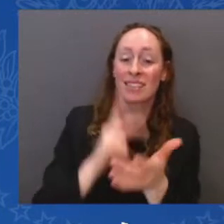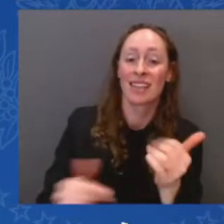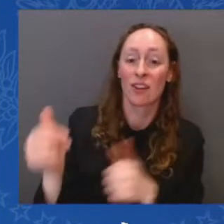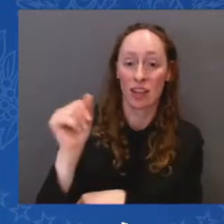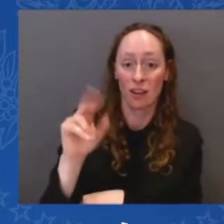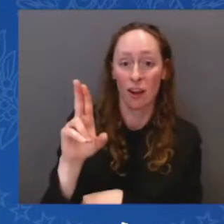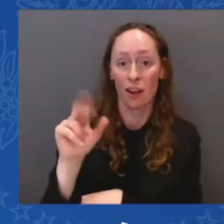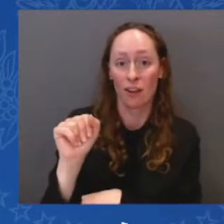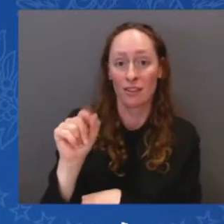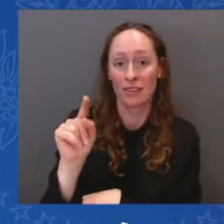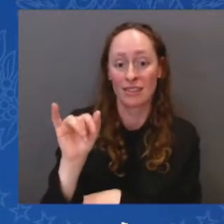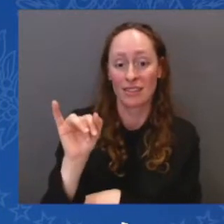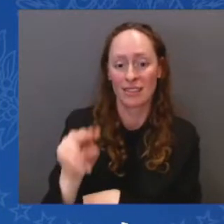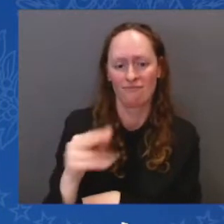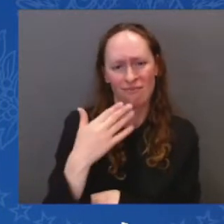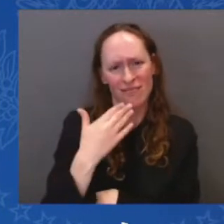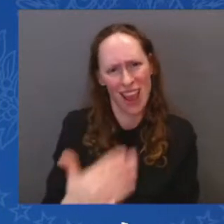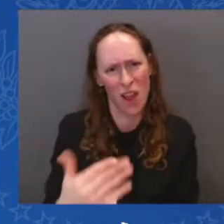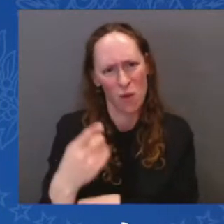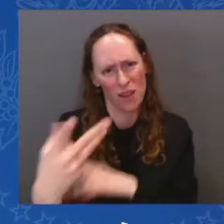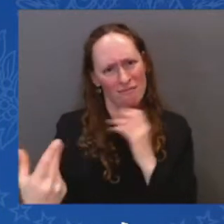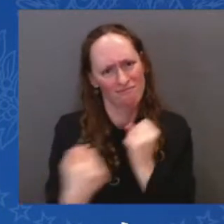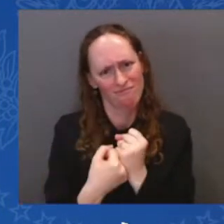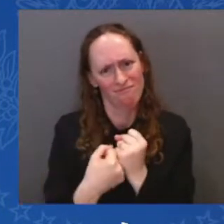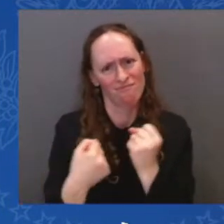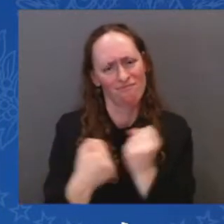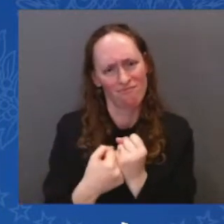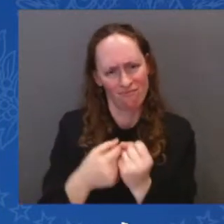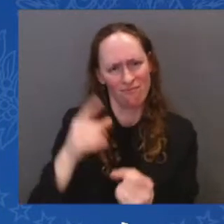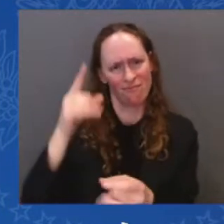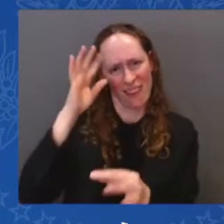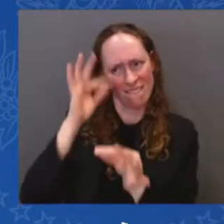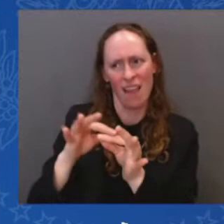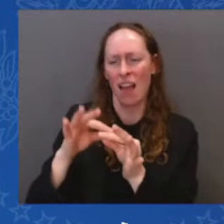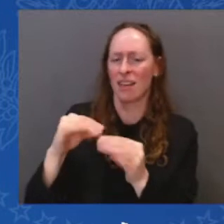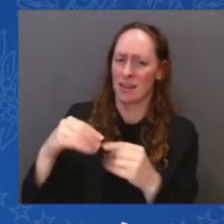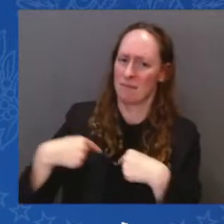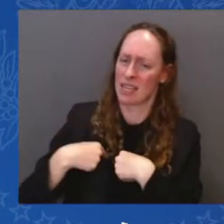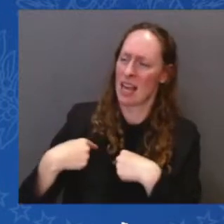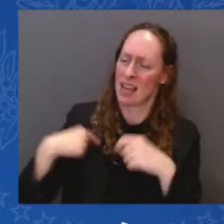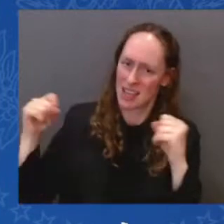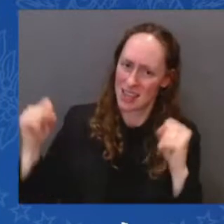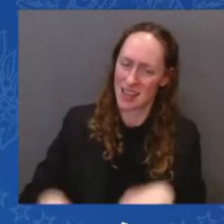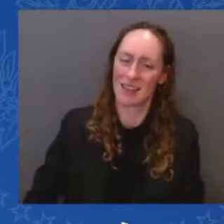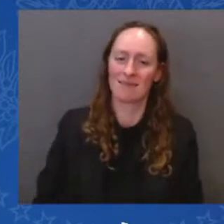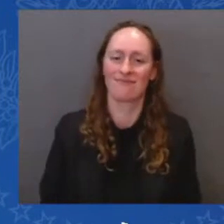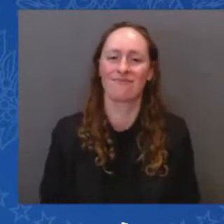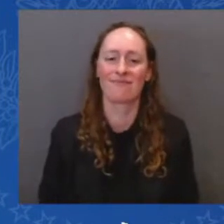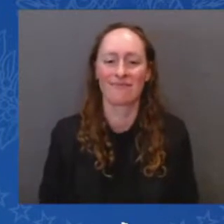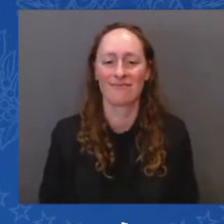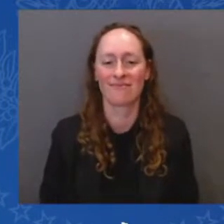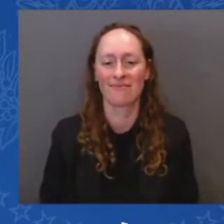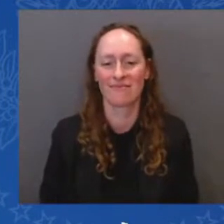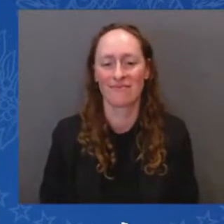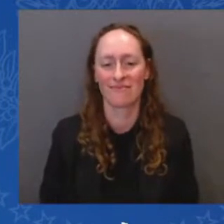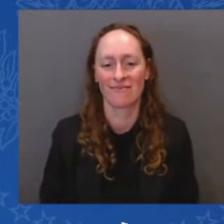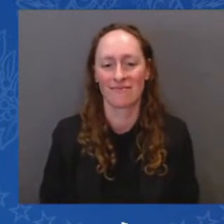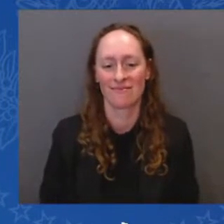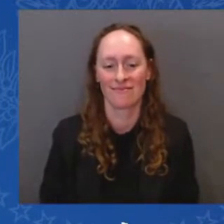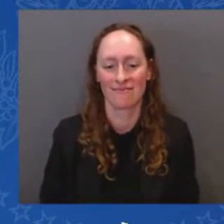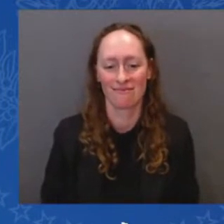Mr. President, Madam Vice President, Mr. Secretary, I'm honored to have the opportunity to continue serving our nation. To the